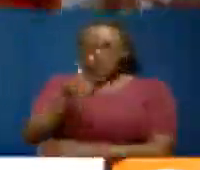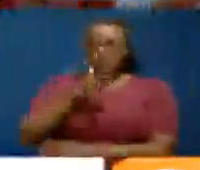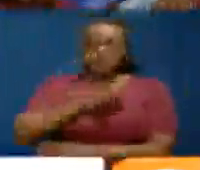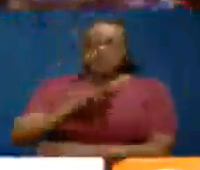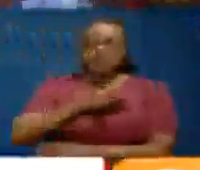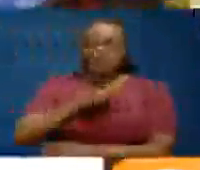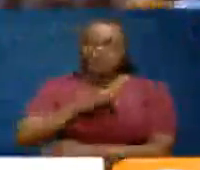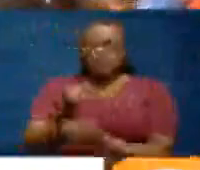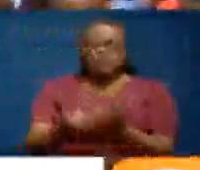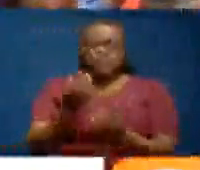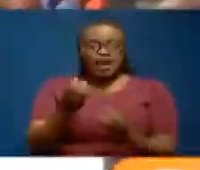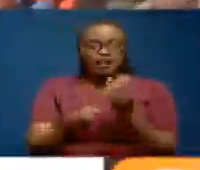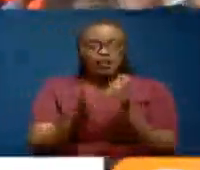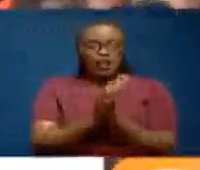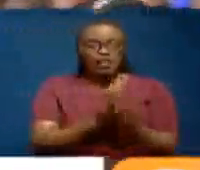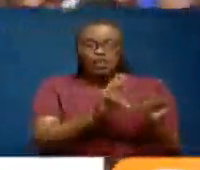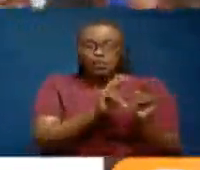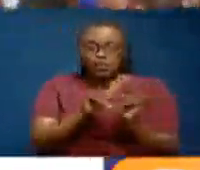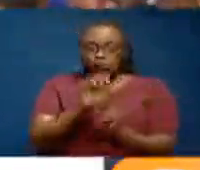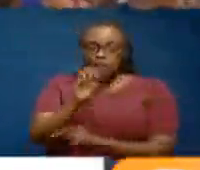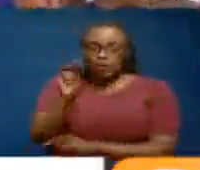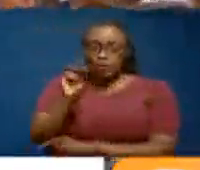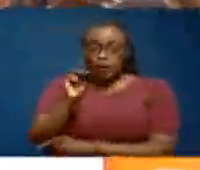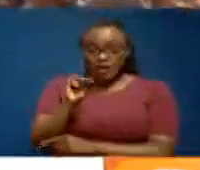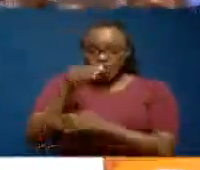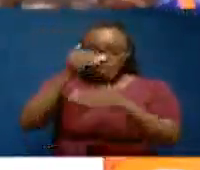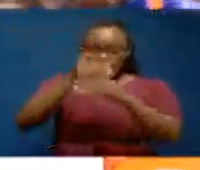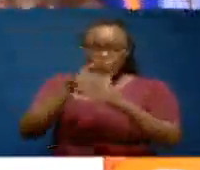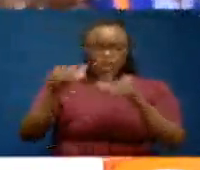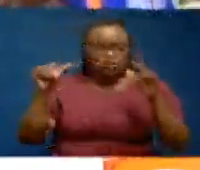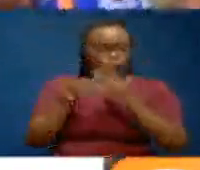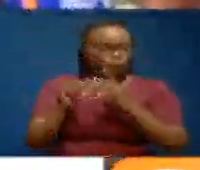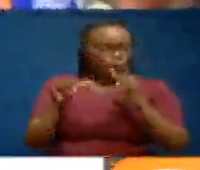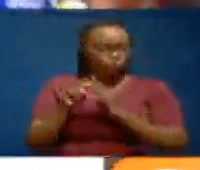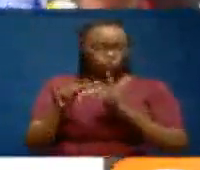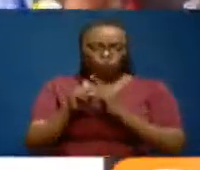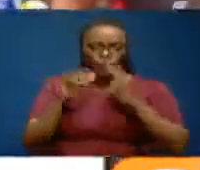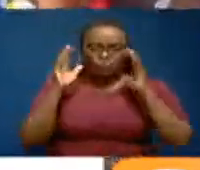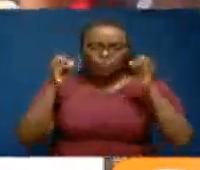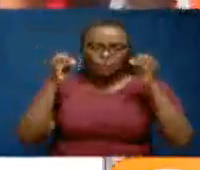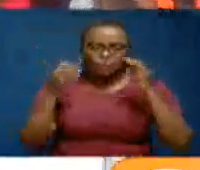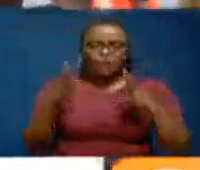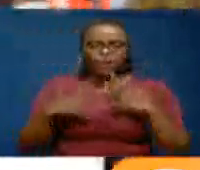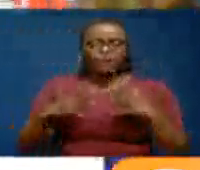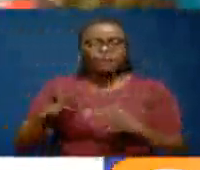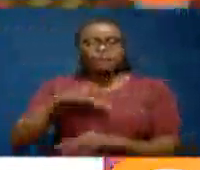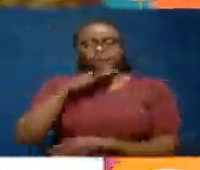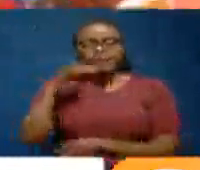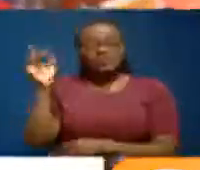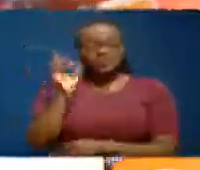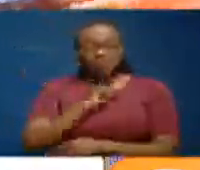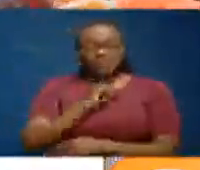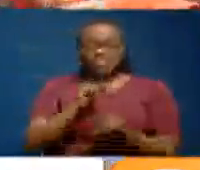Samburu, Baringo and Elgeyo Marakwet borders has been a thorn in the flesh, with hundreds of people losing their lives